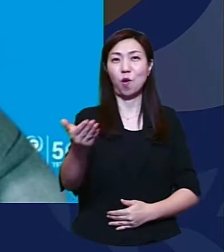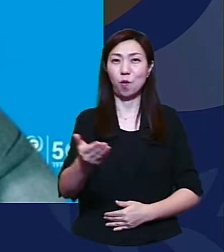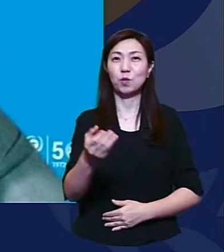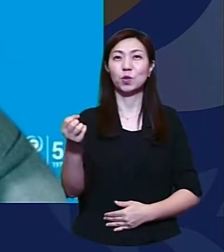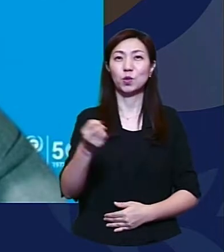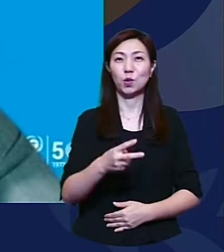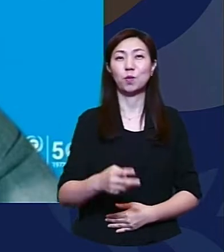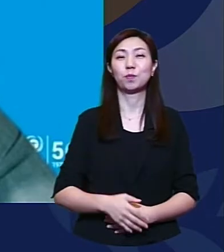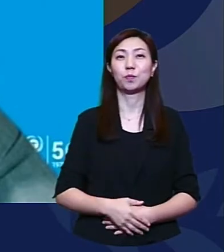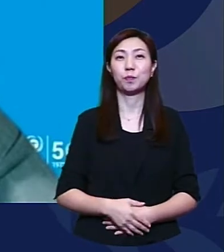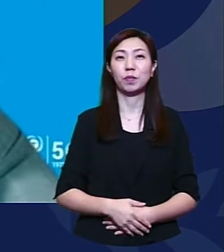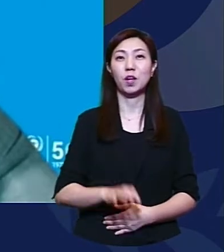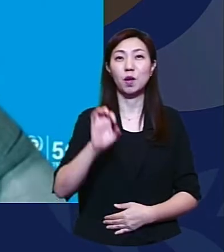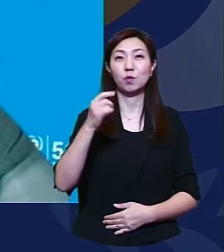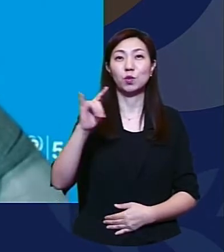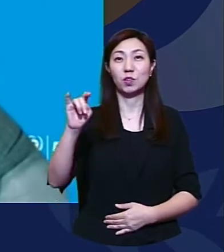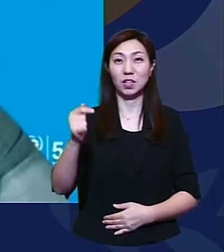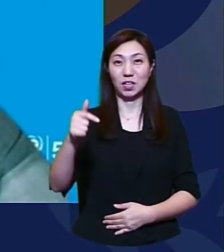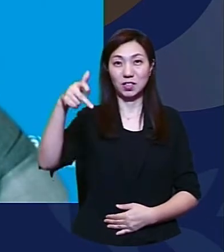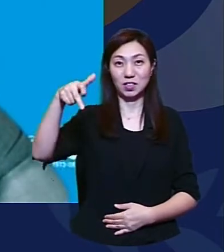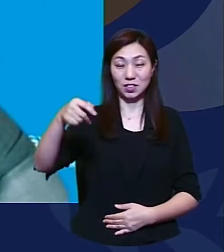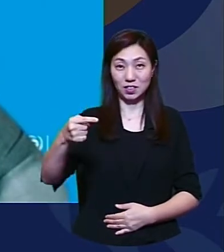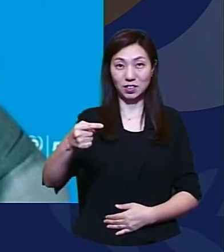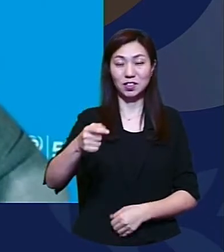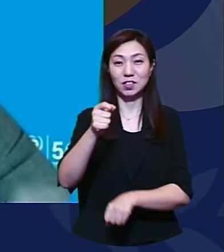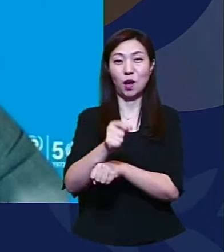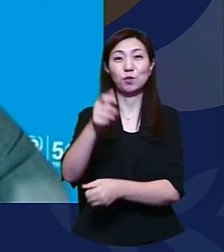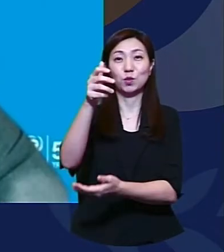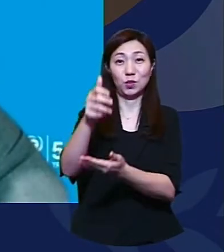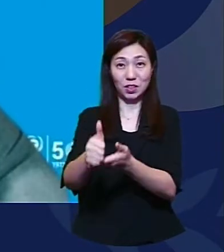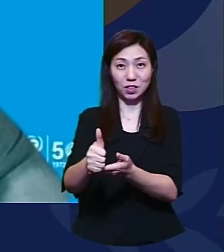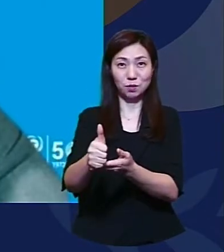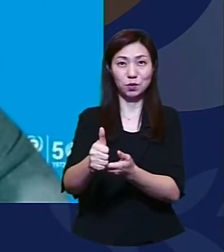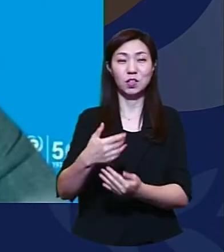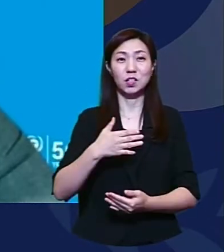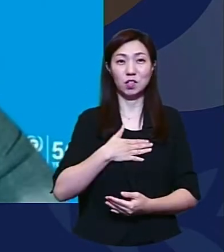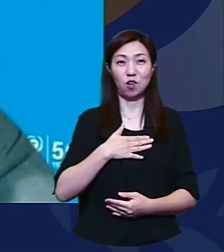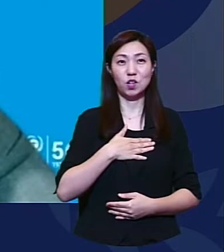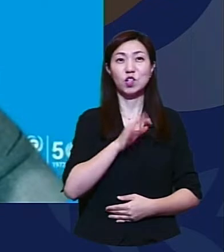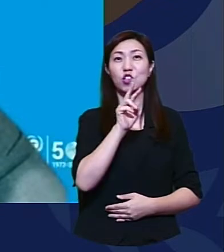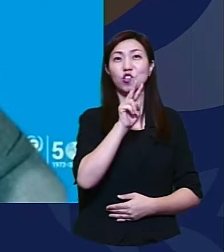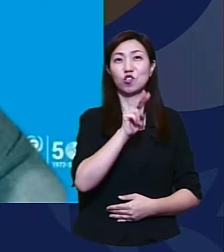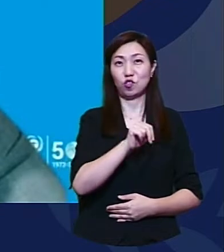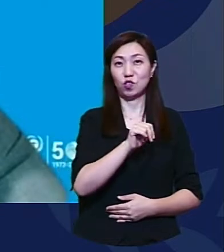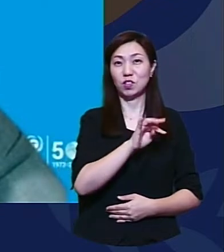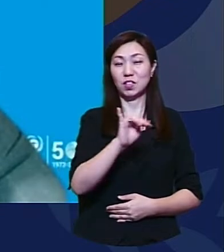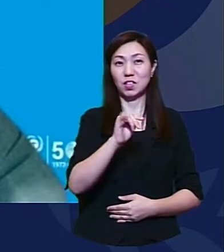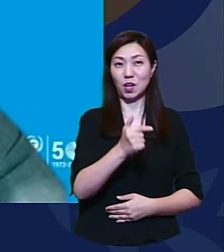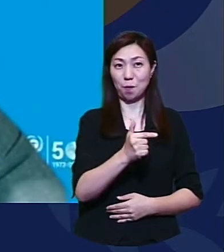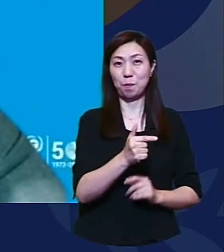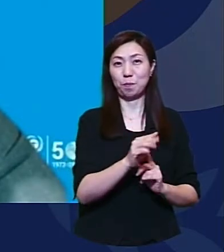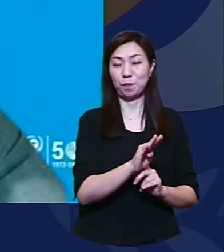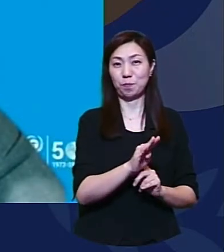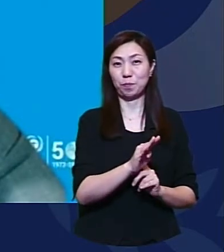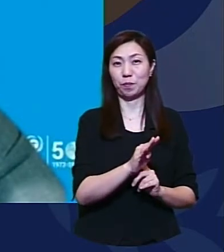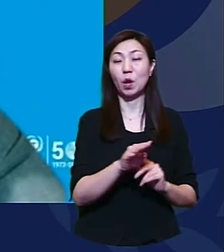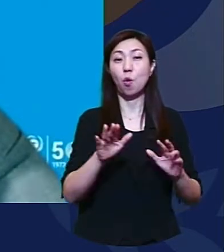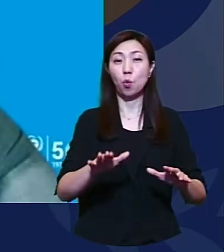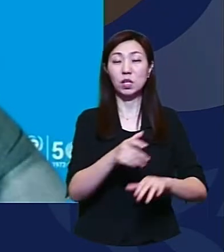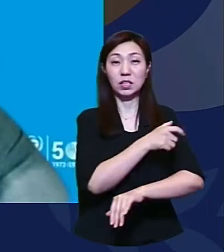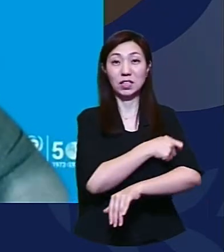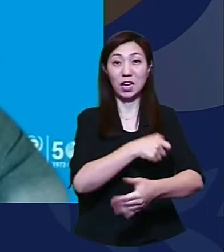General for GGGI, Vice President Song, KOICA, a very good partner as